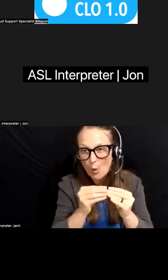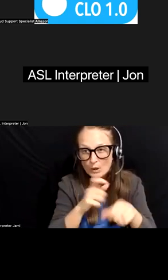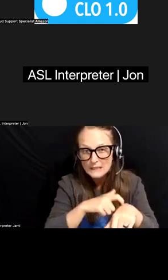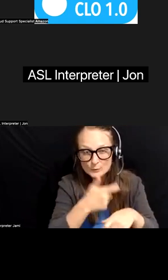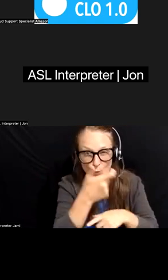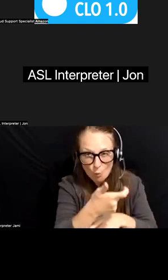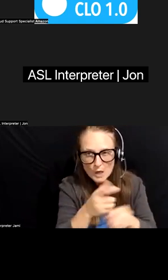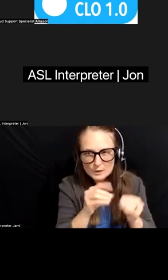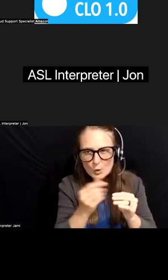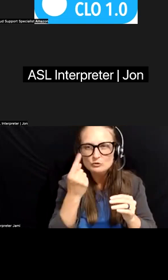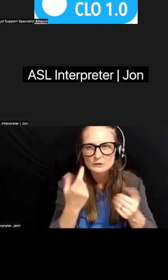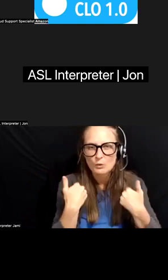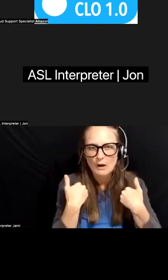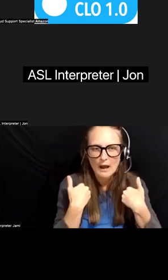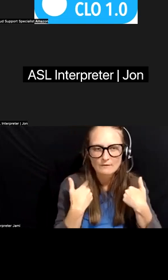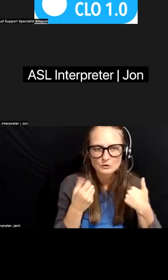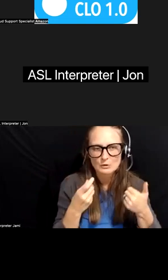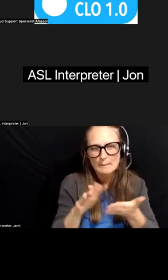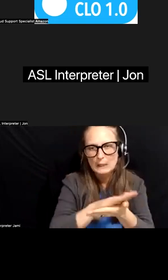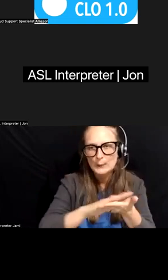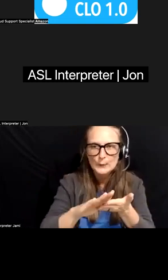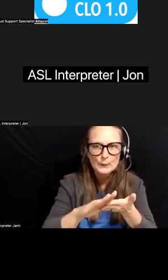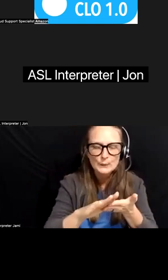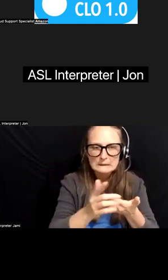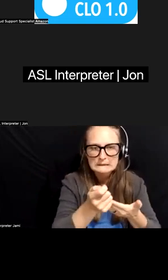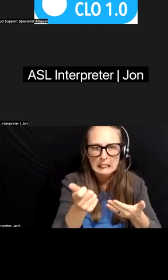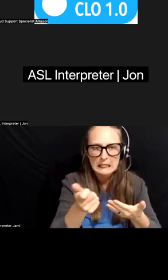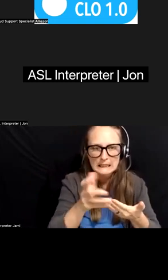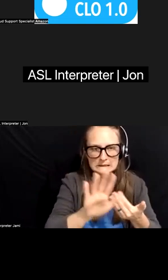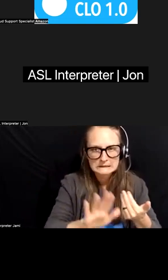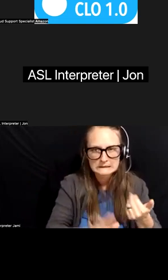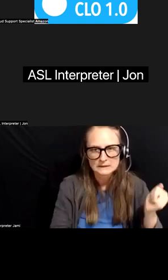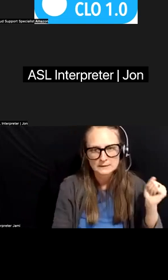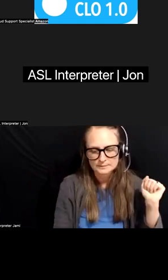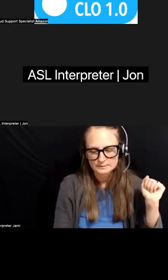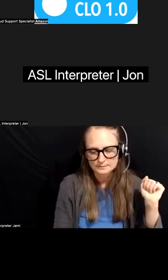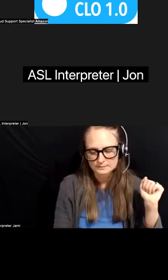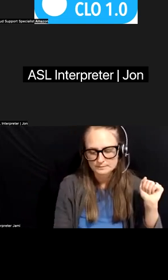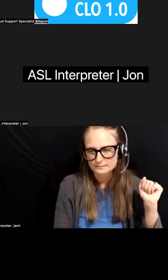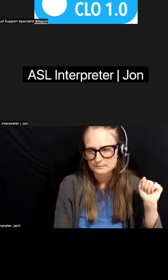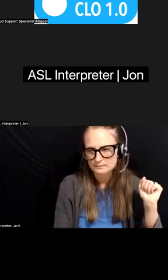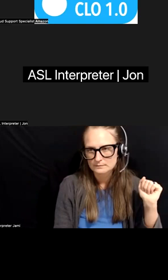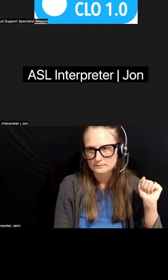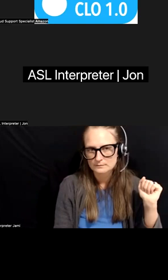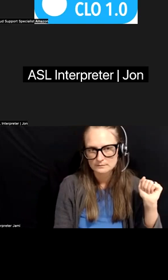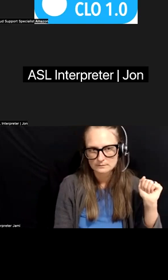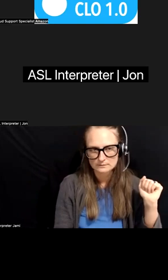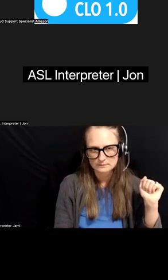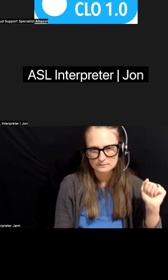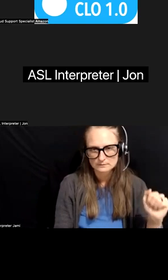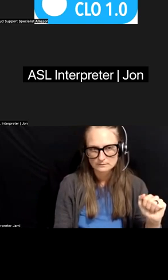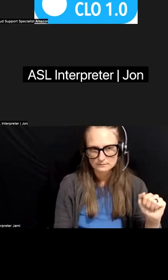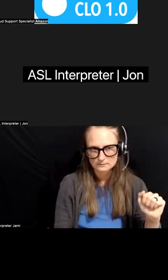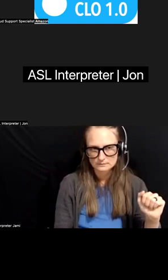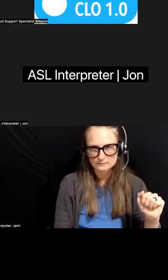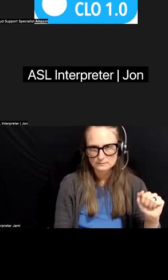can, let me clean the screen. Clear screen. So now we can just quickly